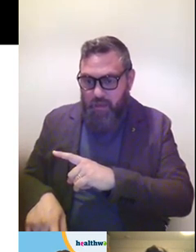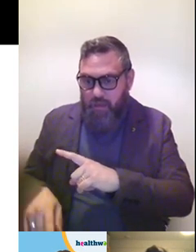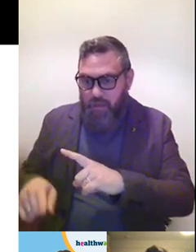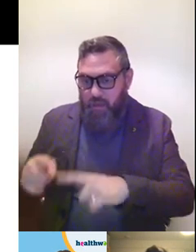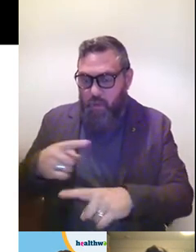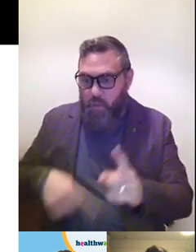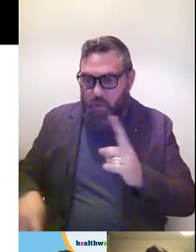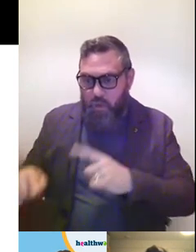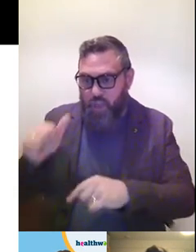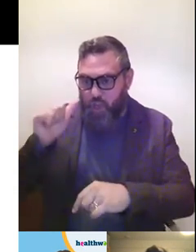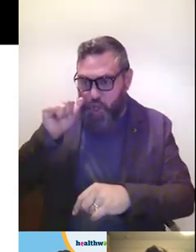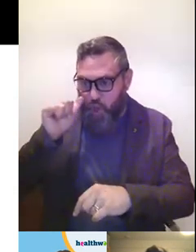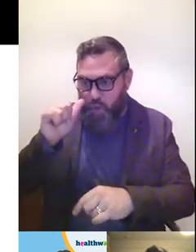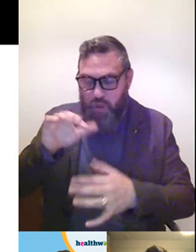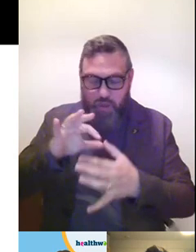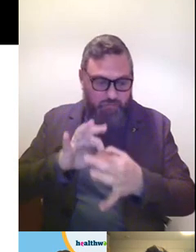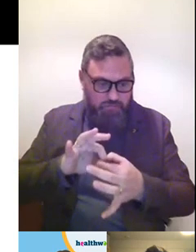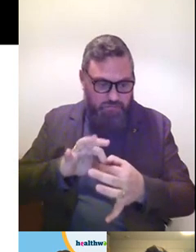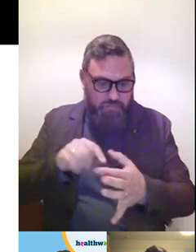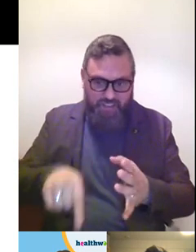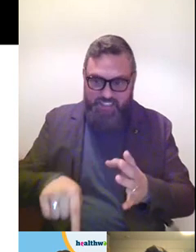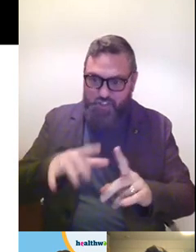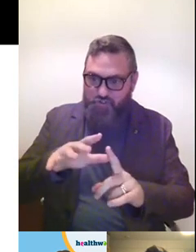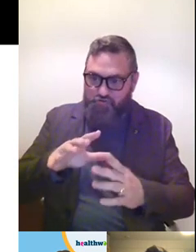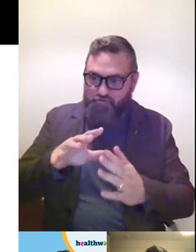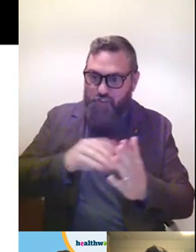So I think we know that the engagement around this draft strategy